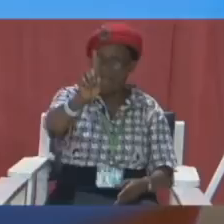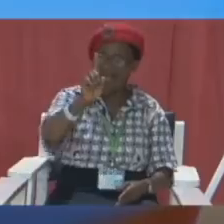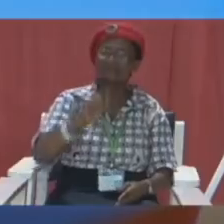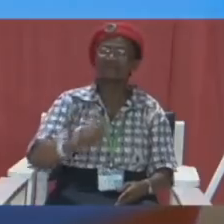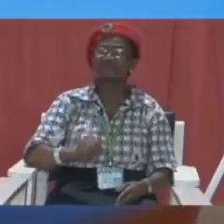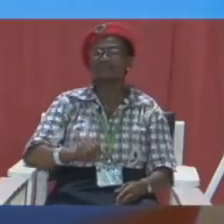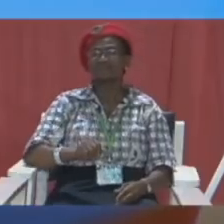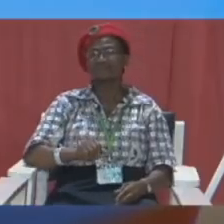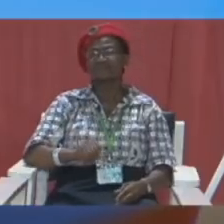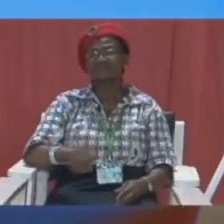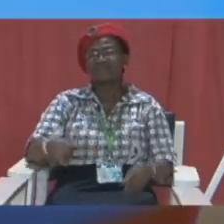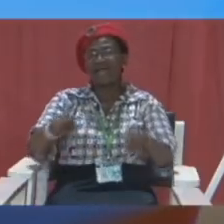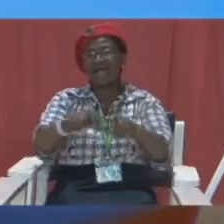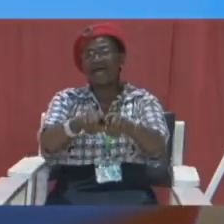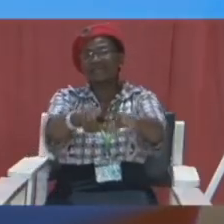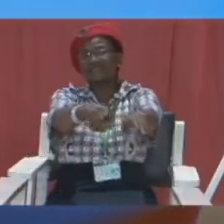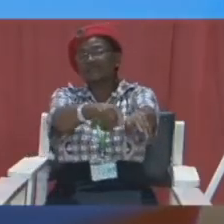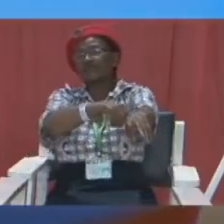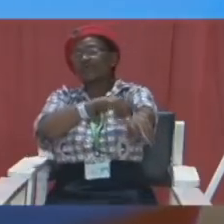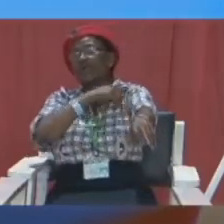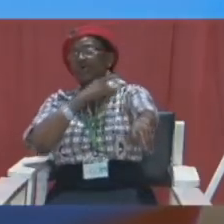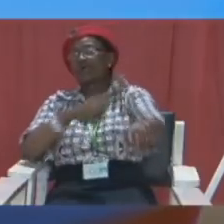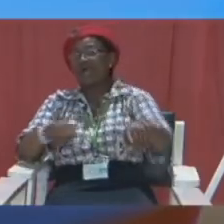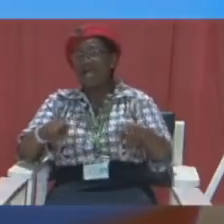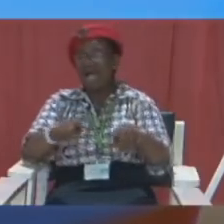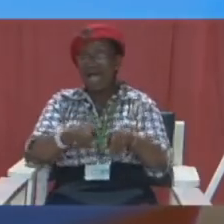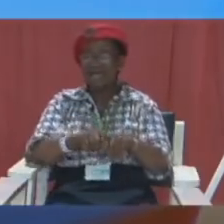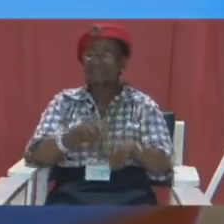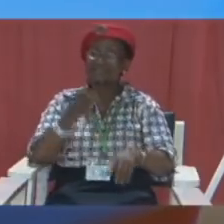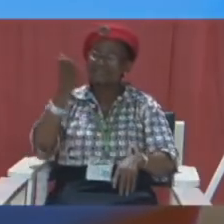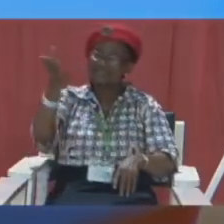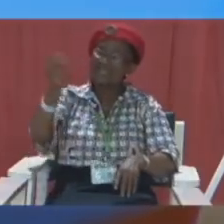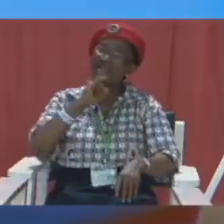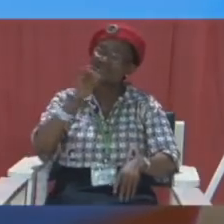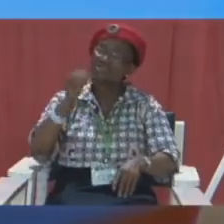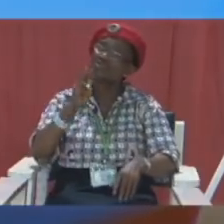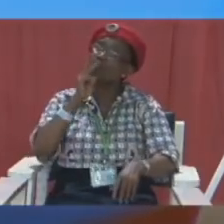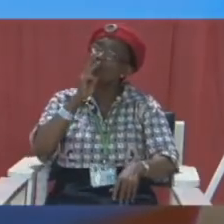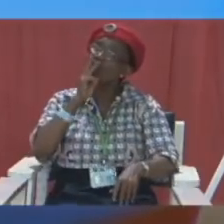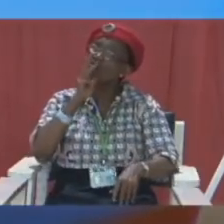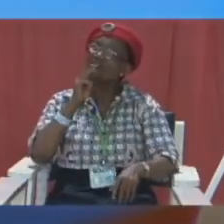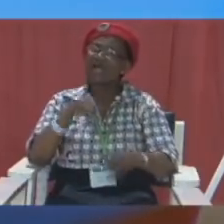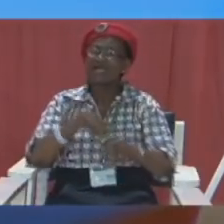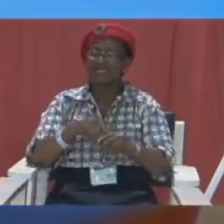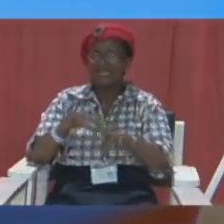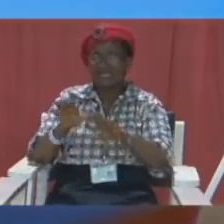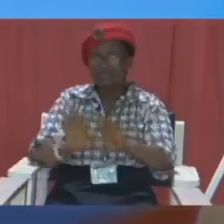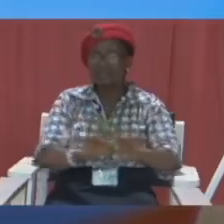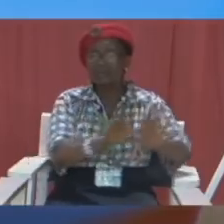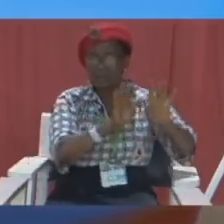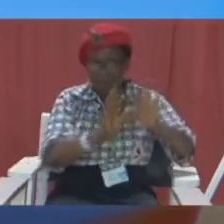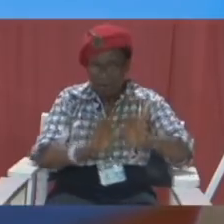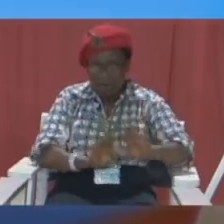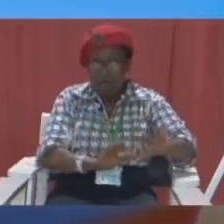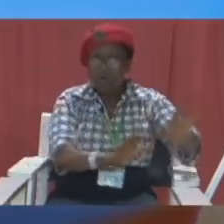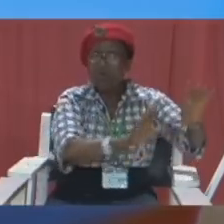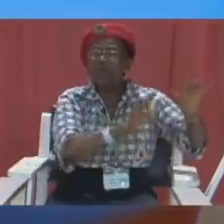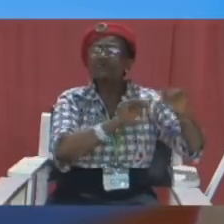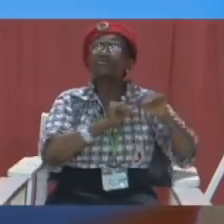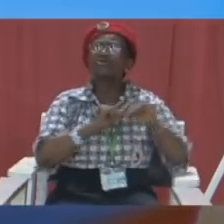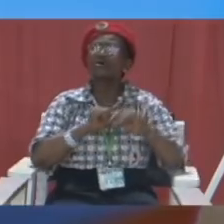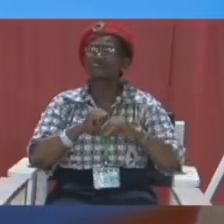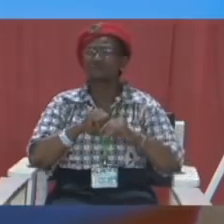As long as there is water in the ocean, ni fun igba iwon igba ti omi ba nbe ninu